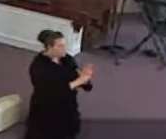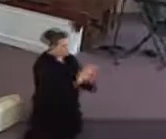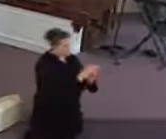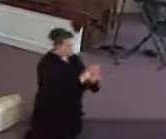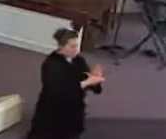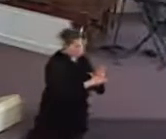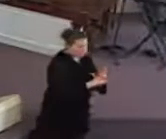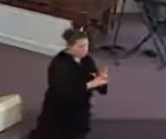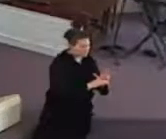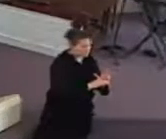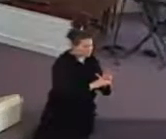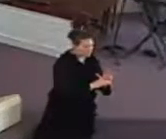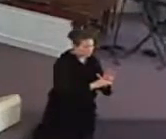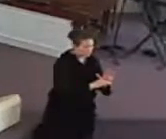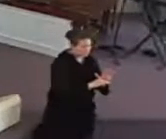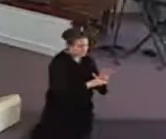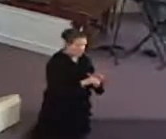effect.